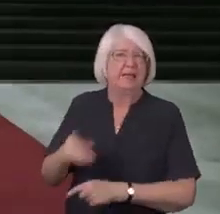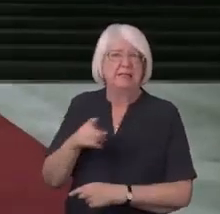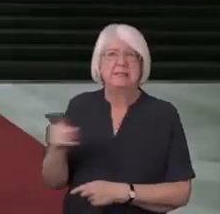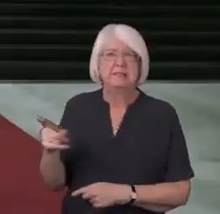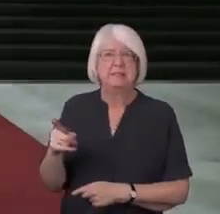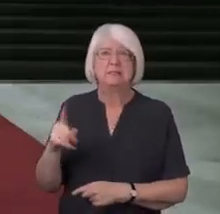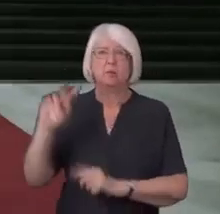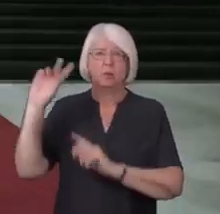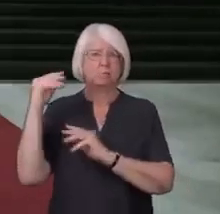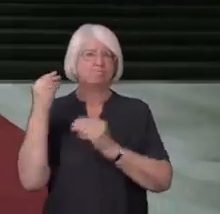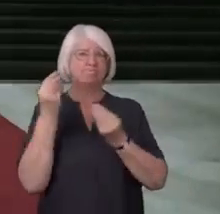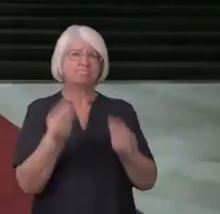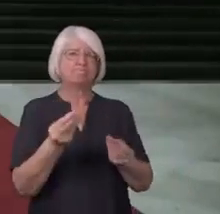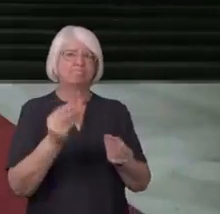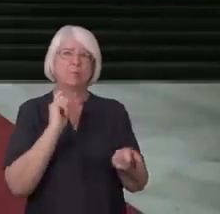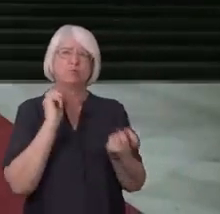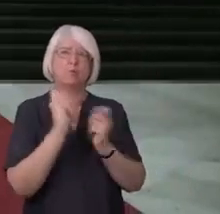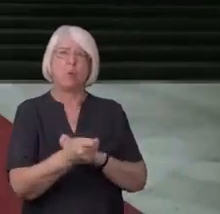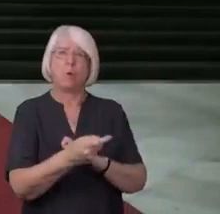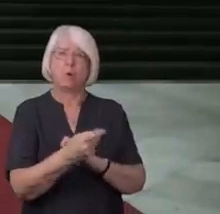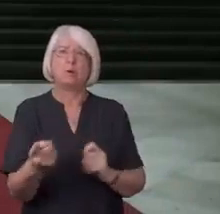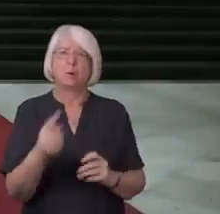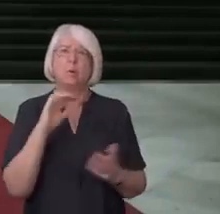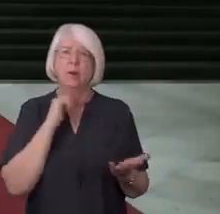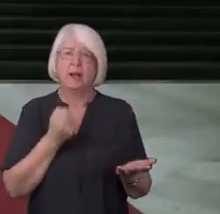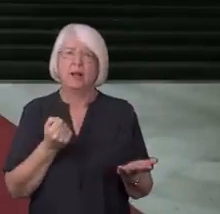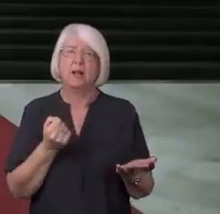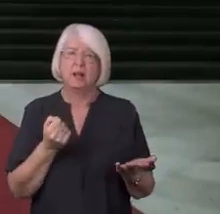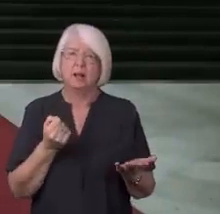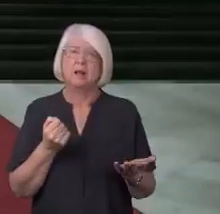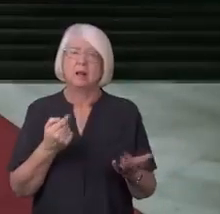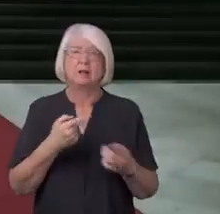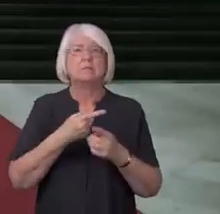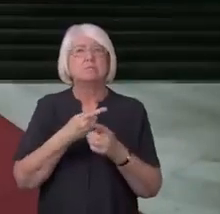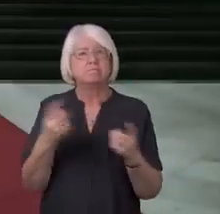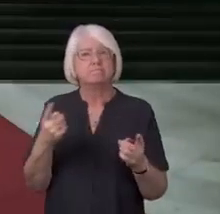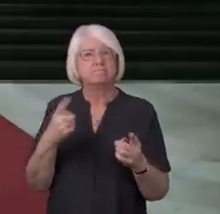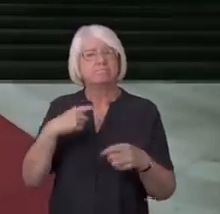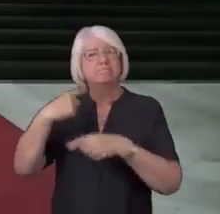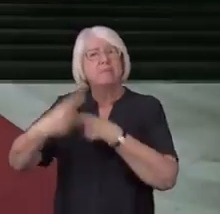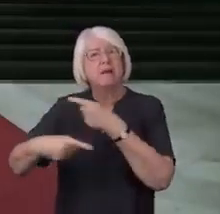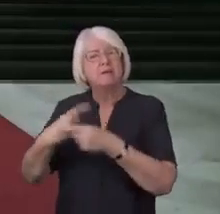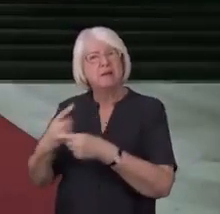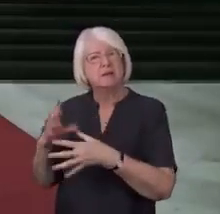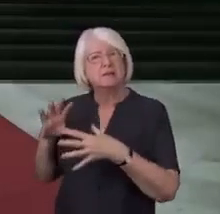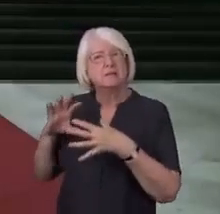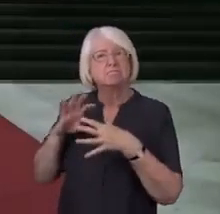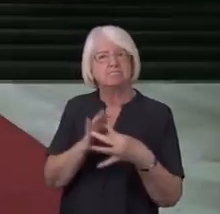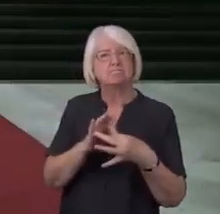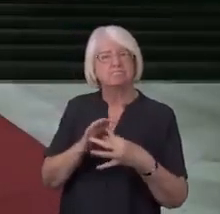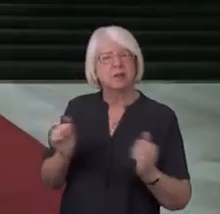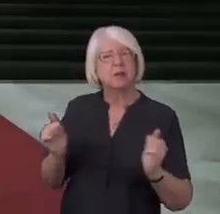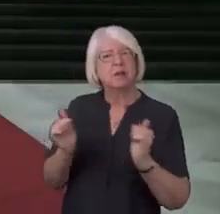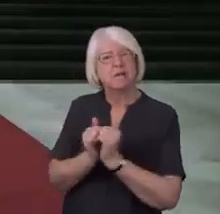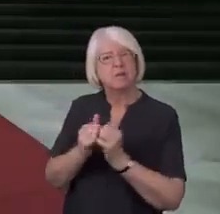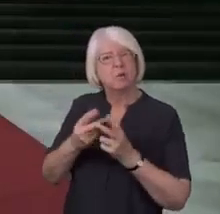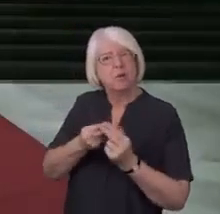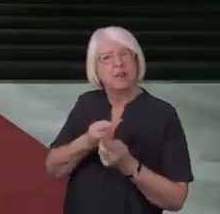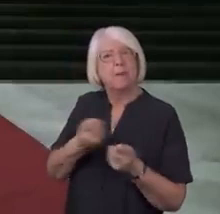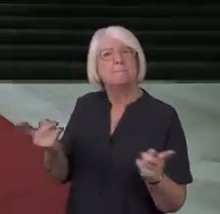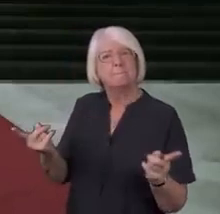them their recompense, and I will make an everlasting covenant with